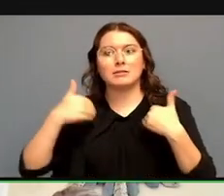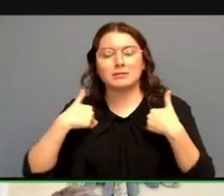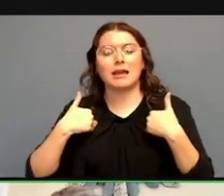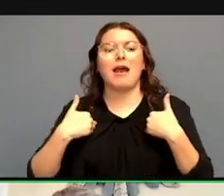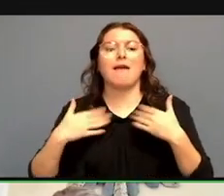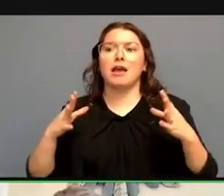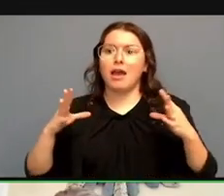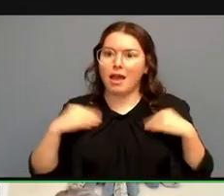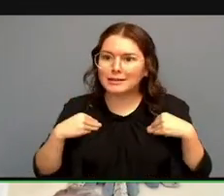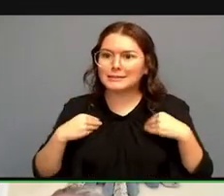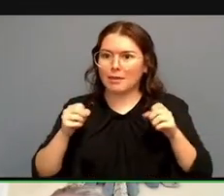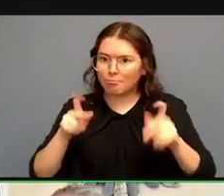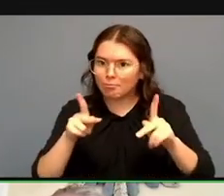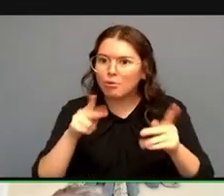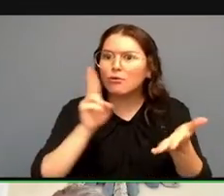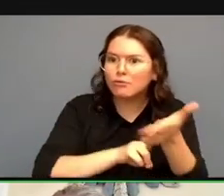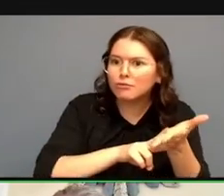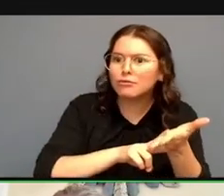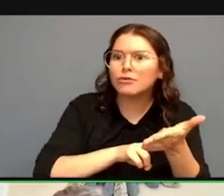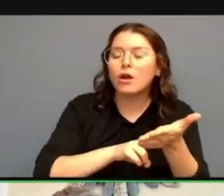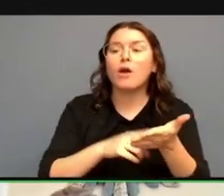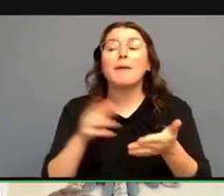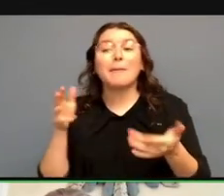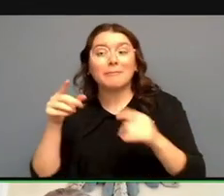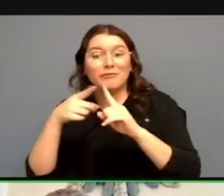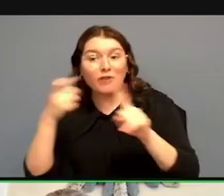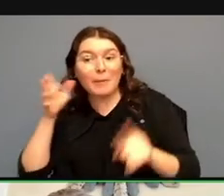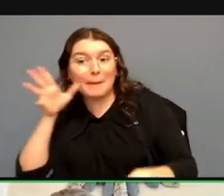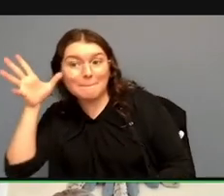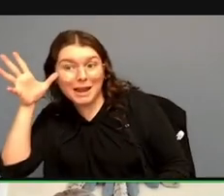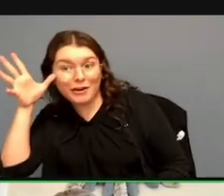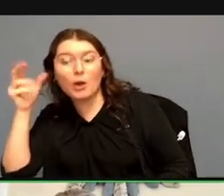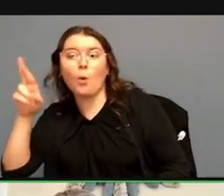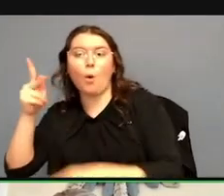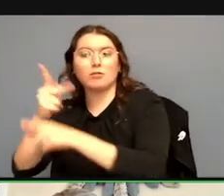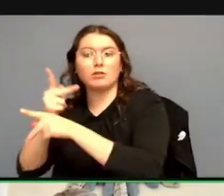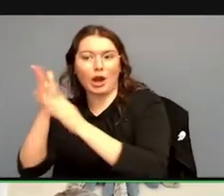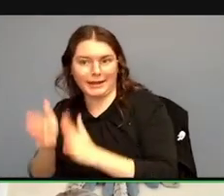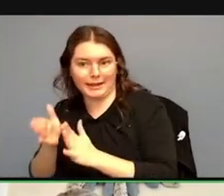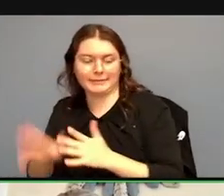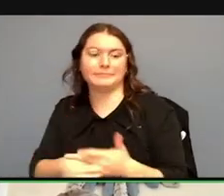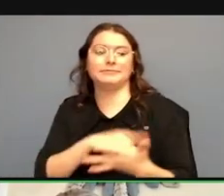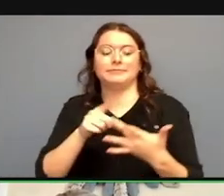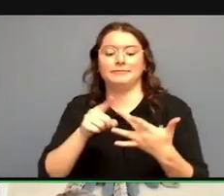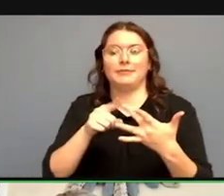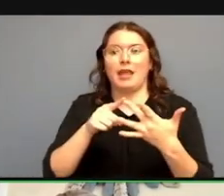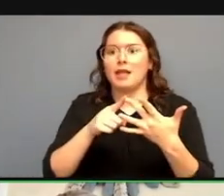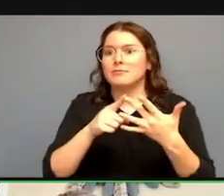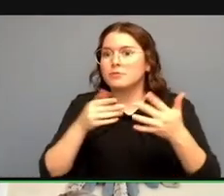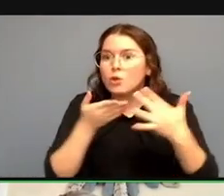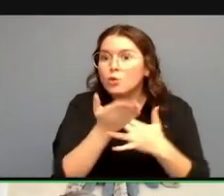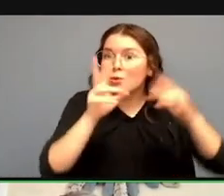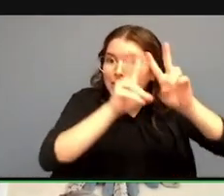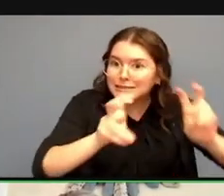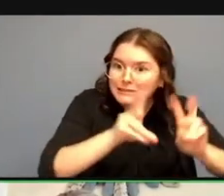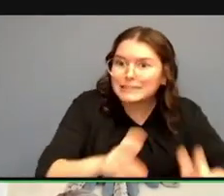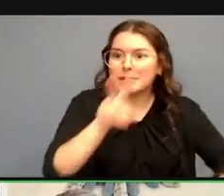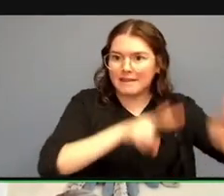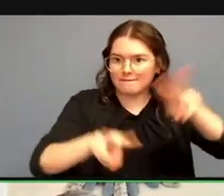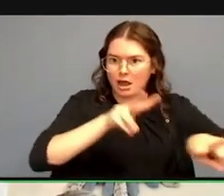given by that child's parent or guardian. And then we go through the assessment and